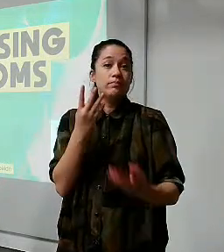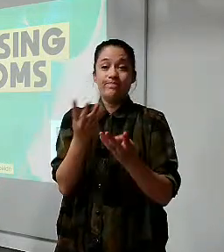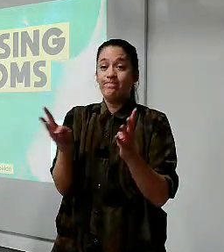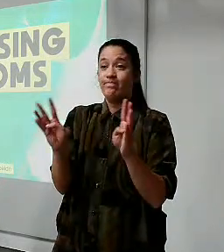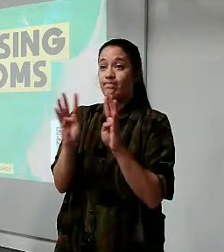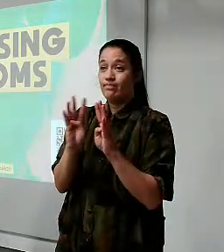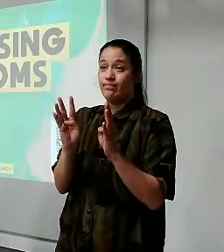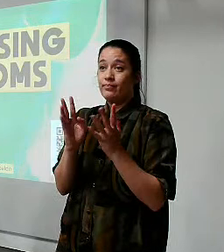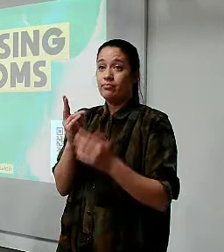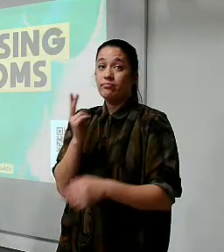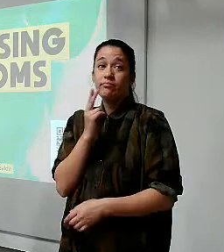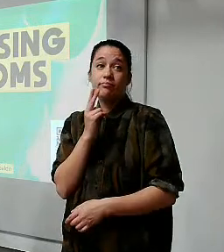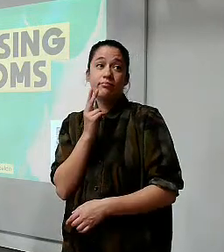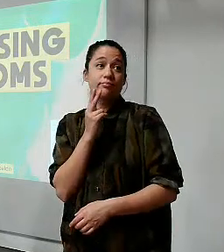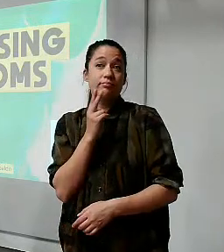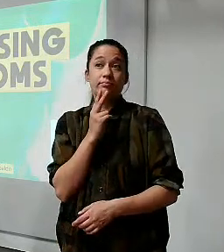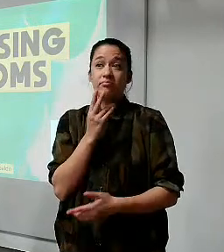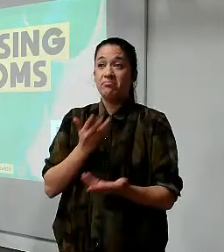the ways that,